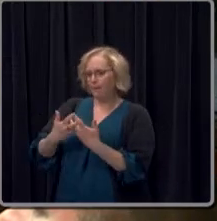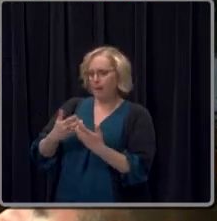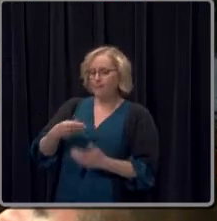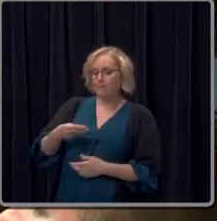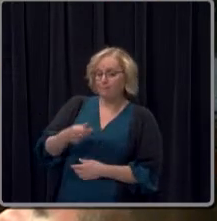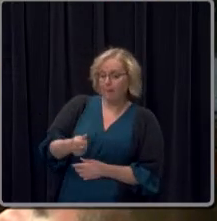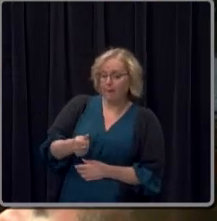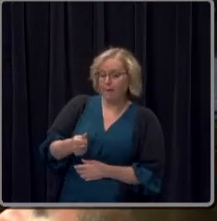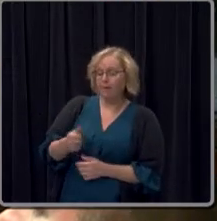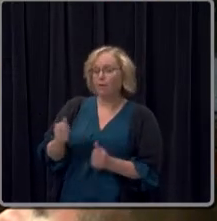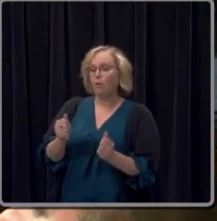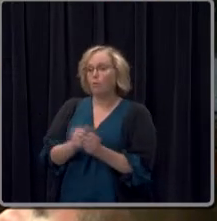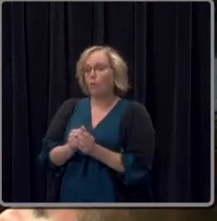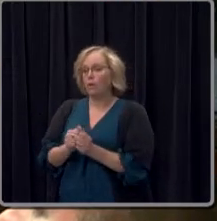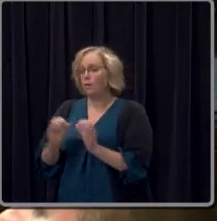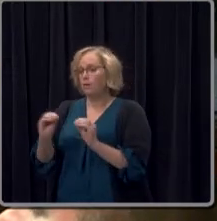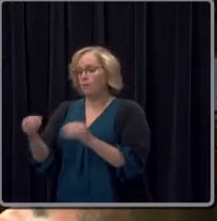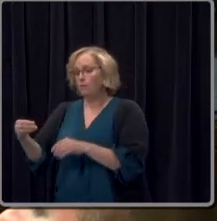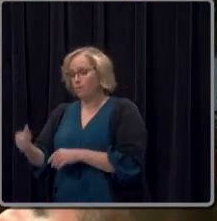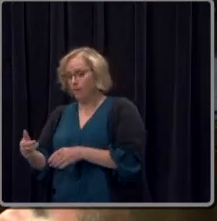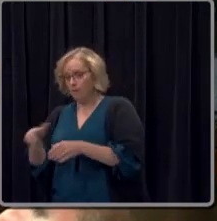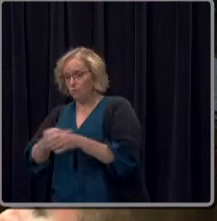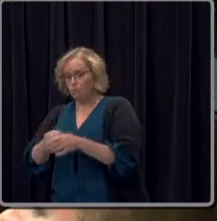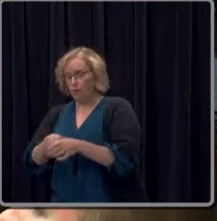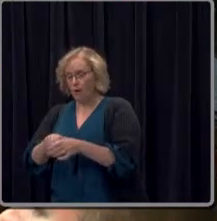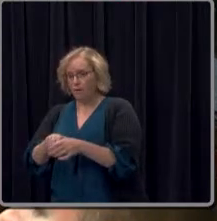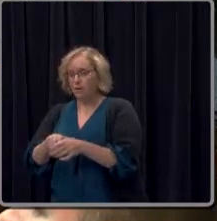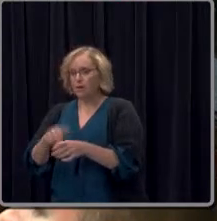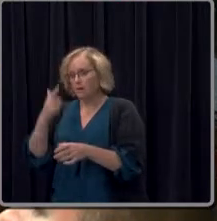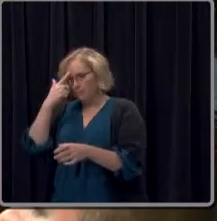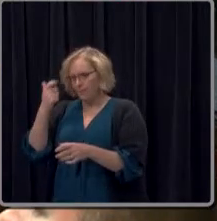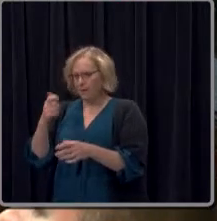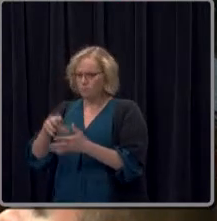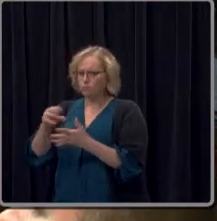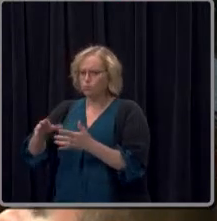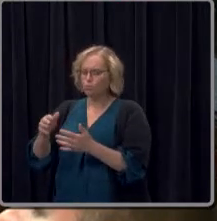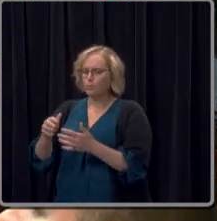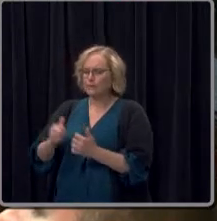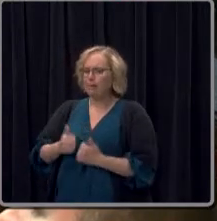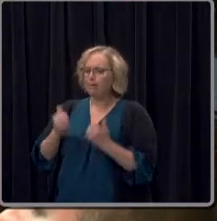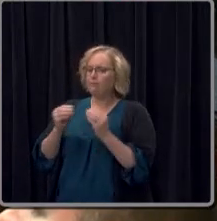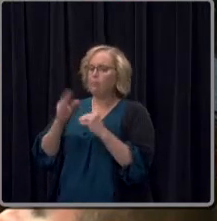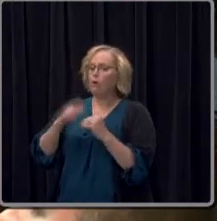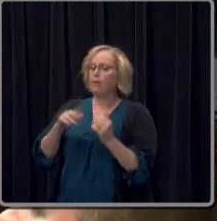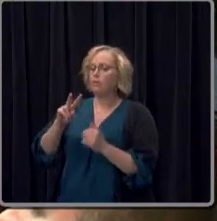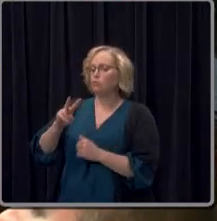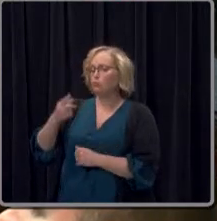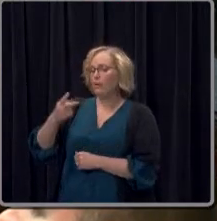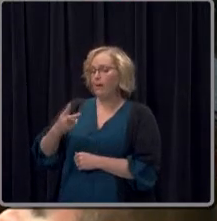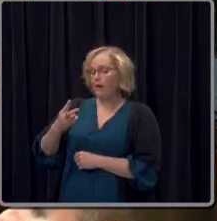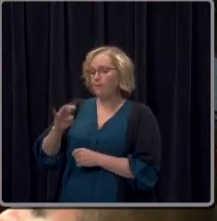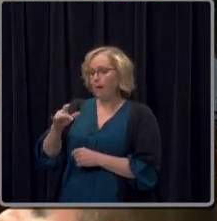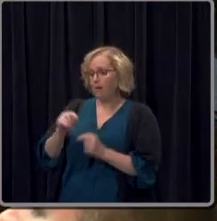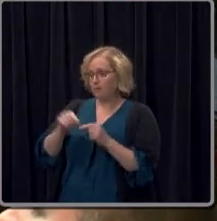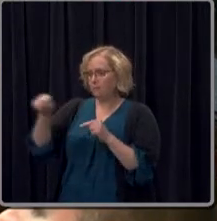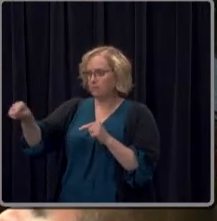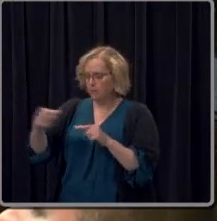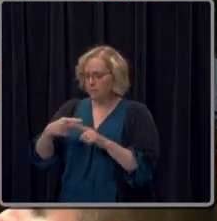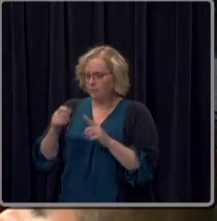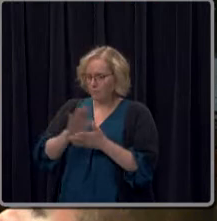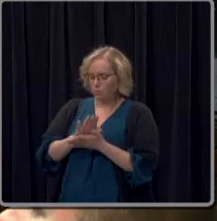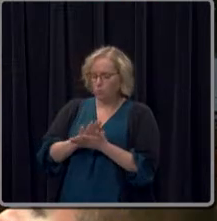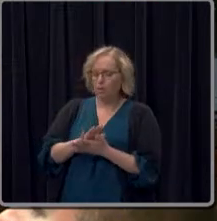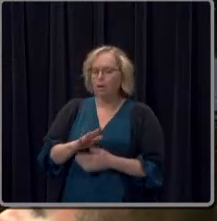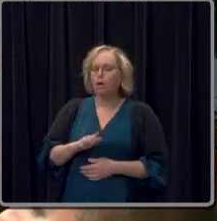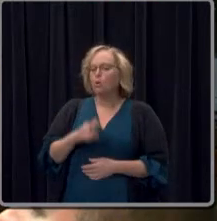ride routes with the routes of students who live more than 2.5 miles away from school. So the kid that lives 2.2